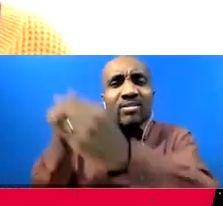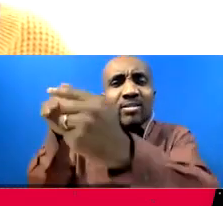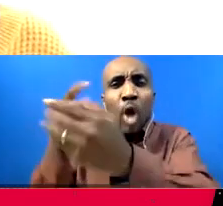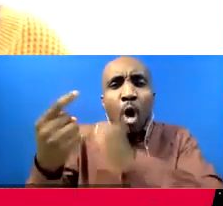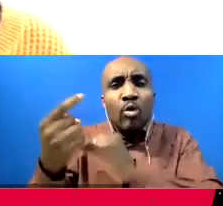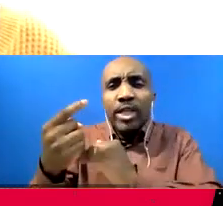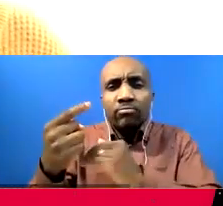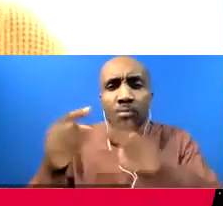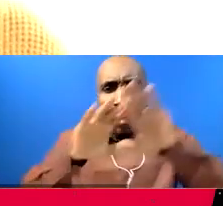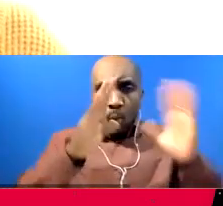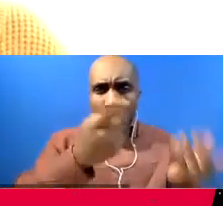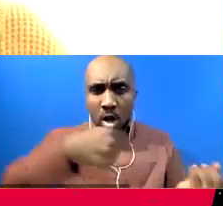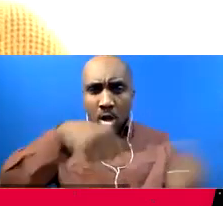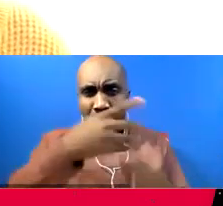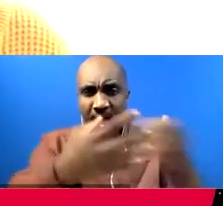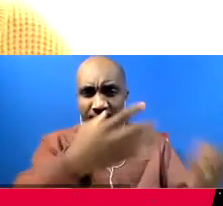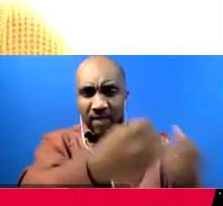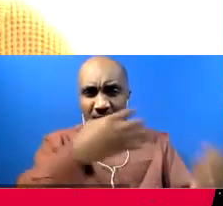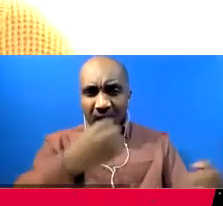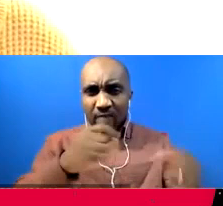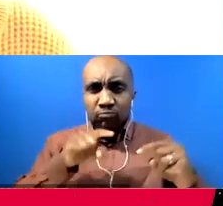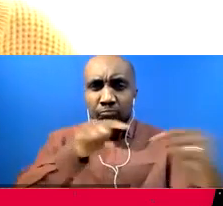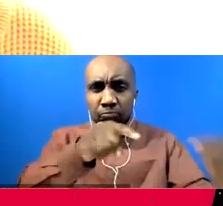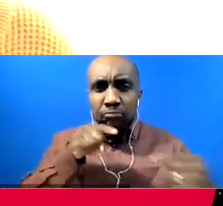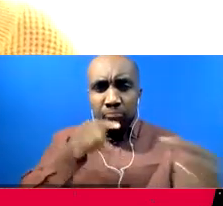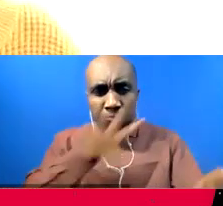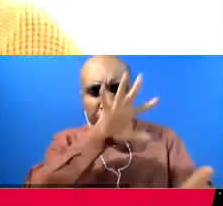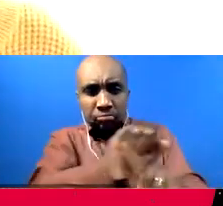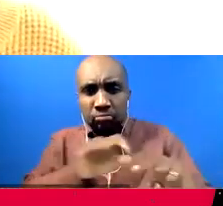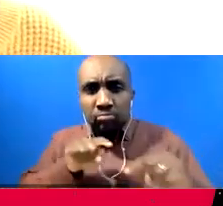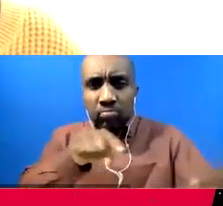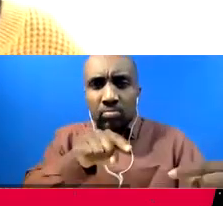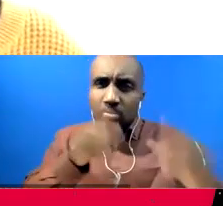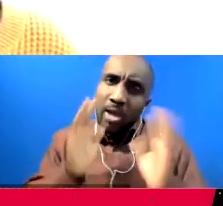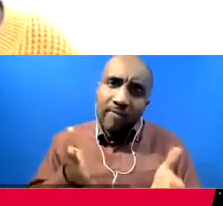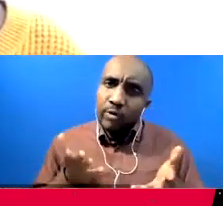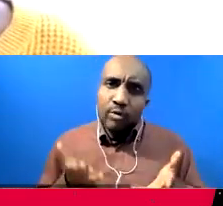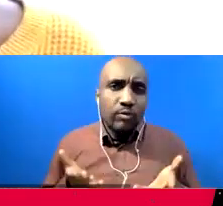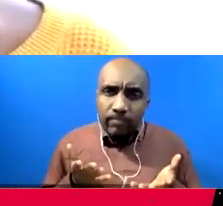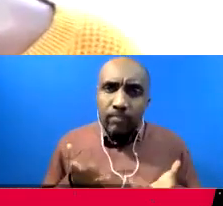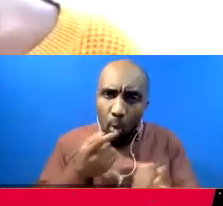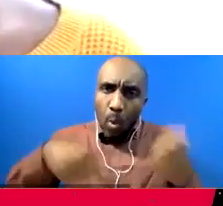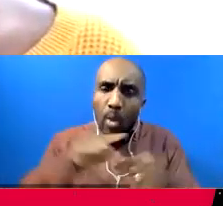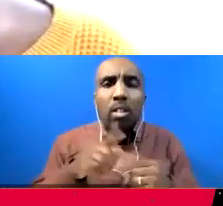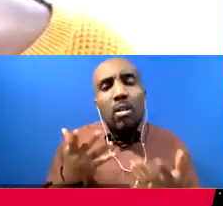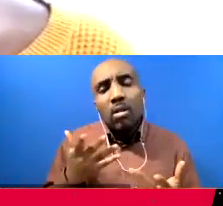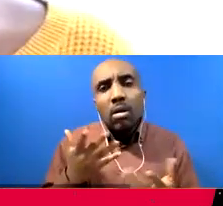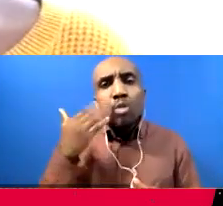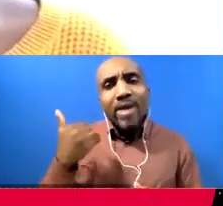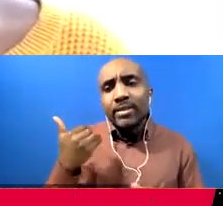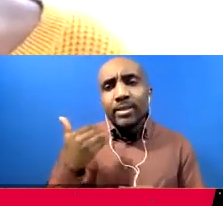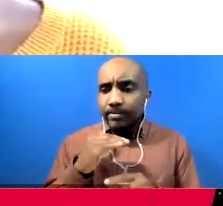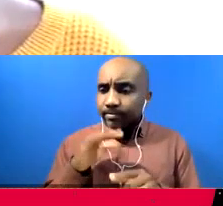not oppose them anywhere else. We have to recognize and oppose these issues wherever they appear. And looking at racism and colonization